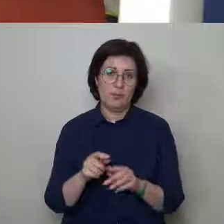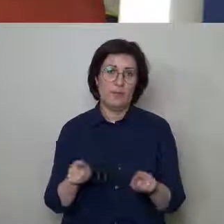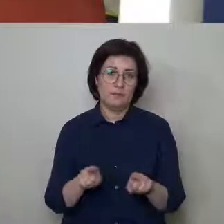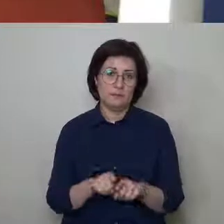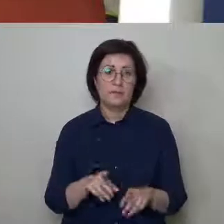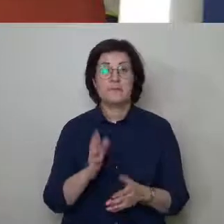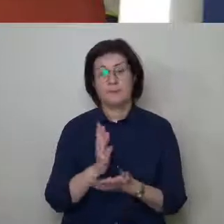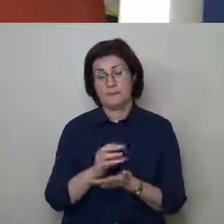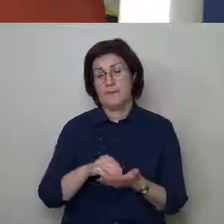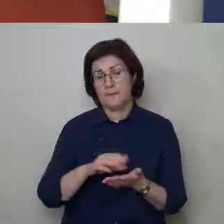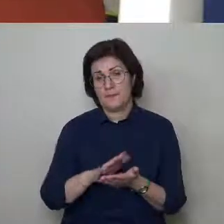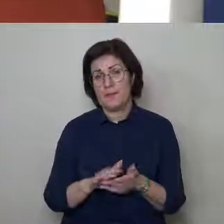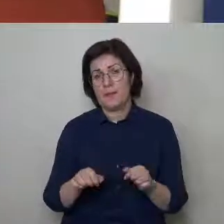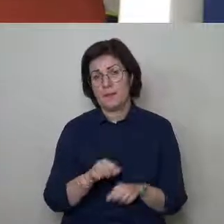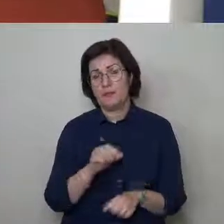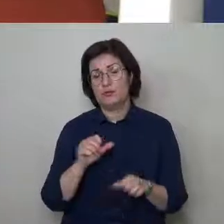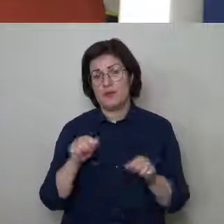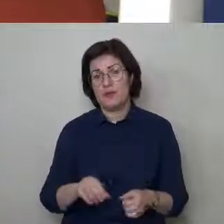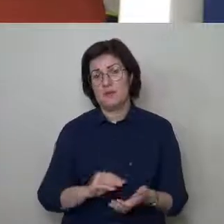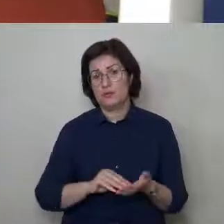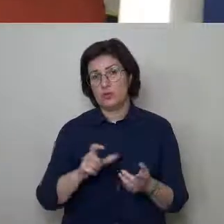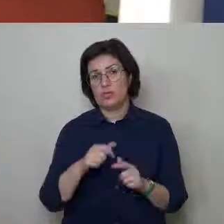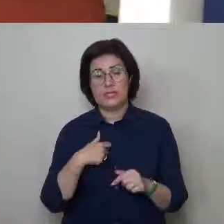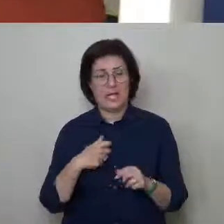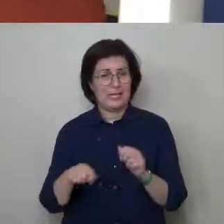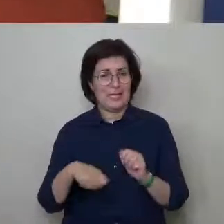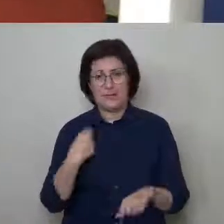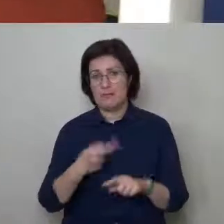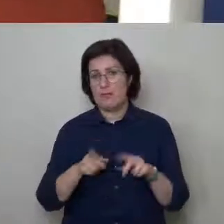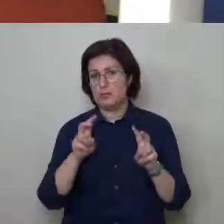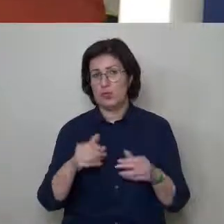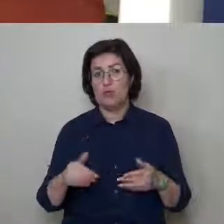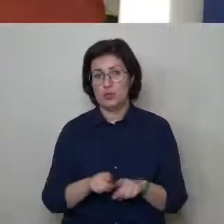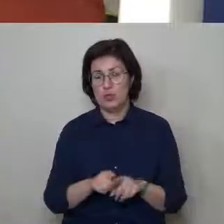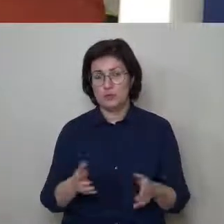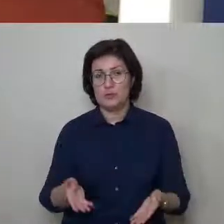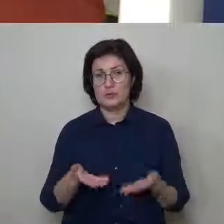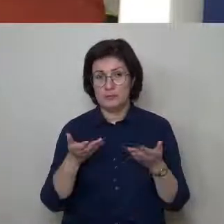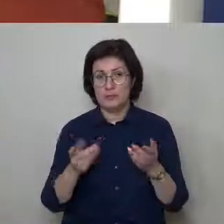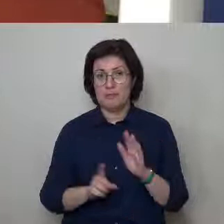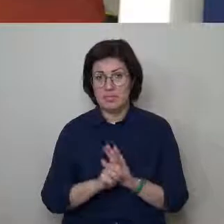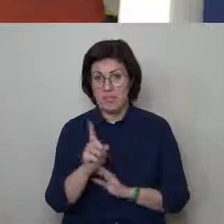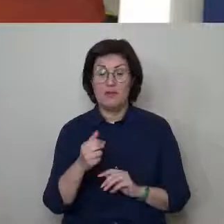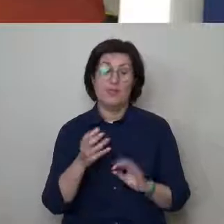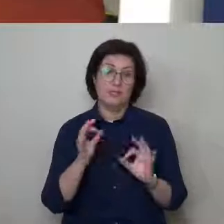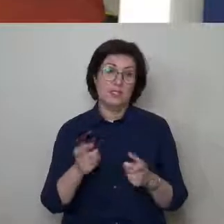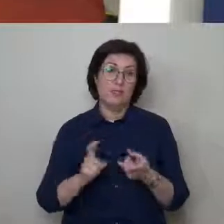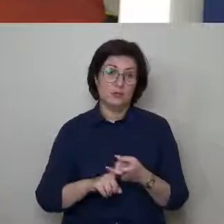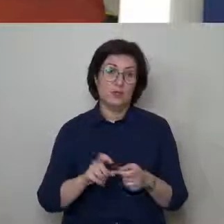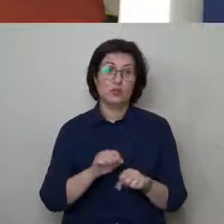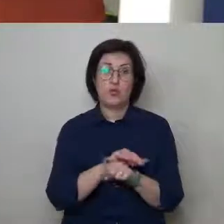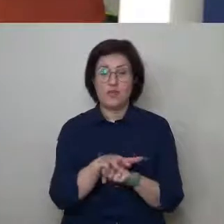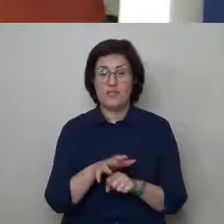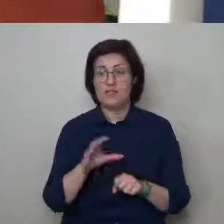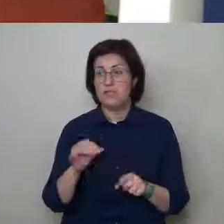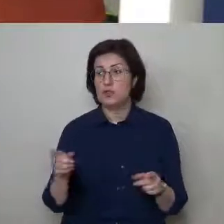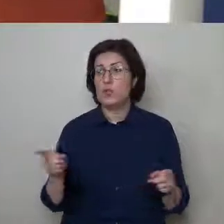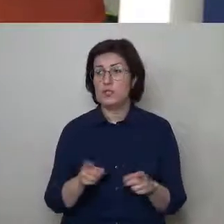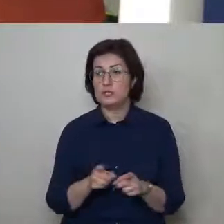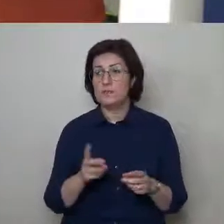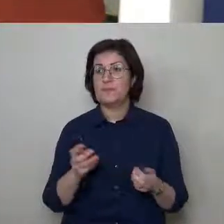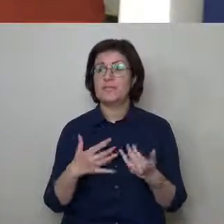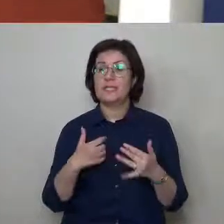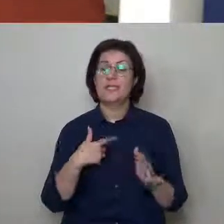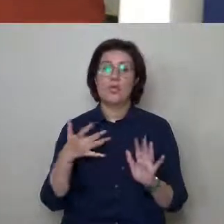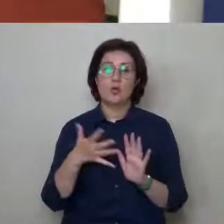election campaign too, because unfortunately we already have some facts of the violation of journalist rights. Well, especially now because of the